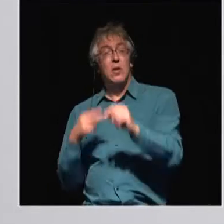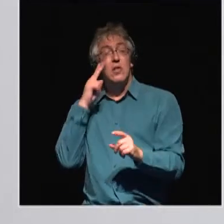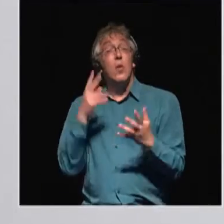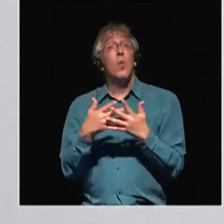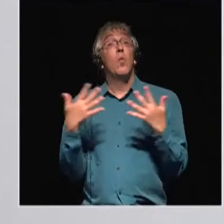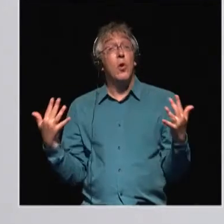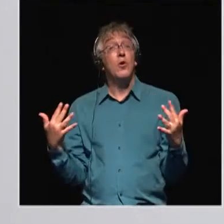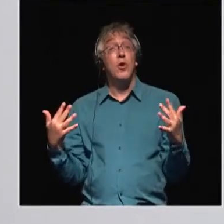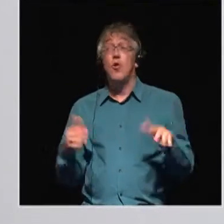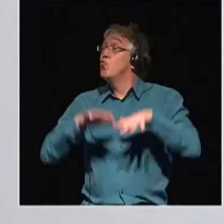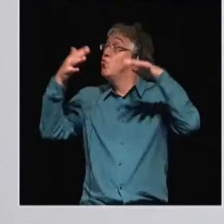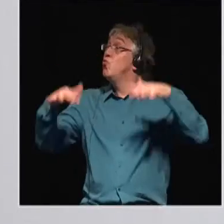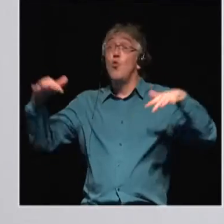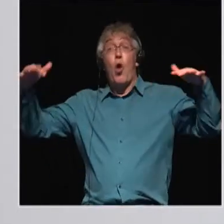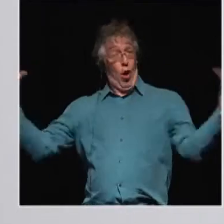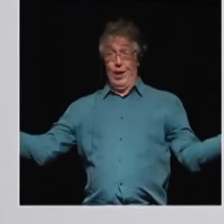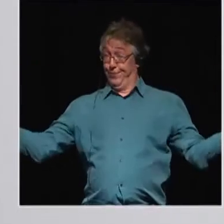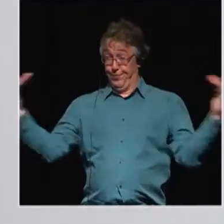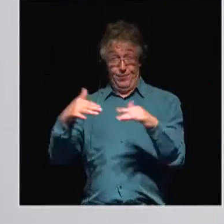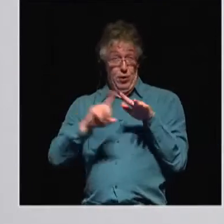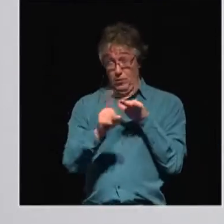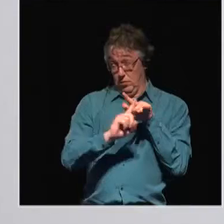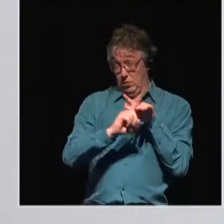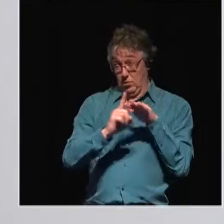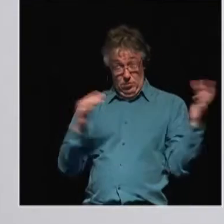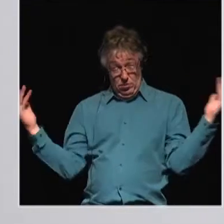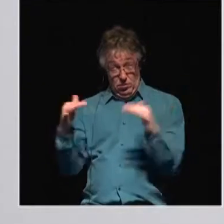and investments in the energy sector are less and less profitable.